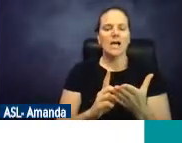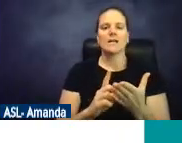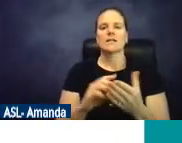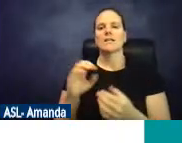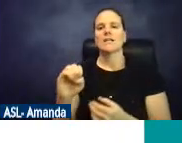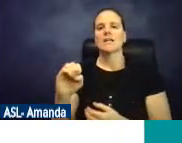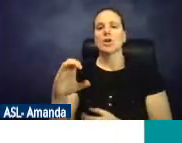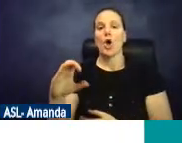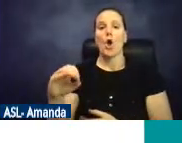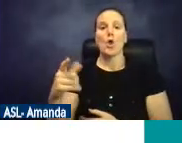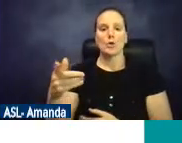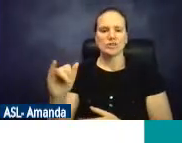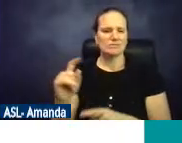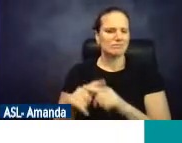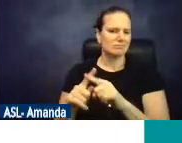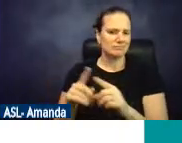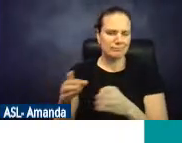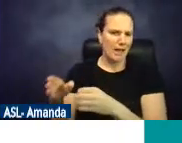use pathways.